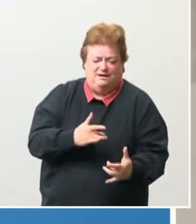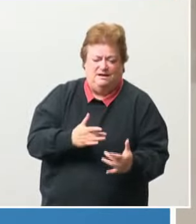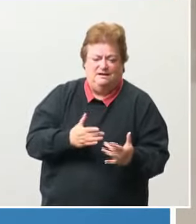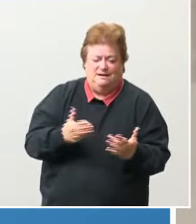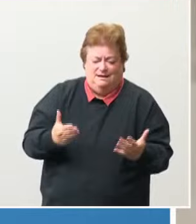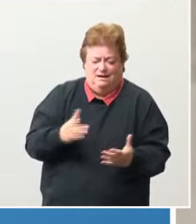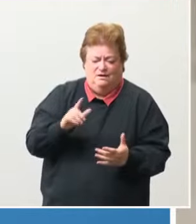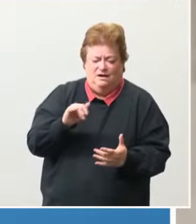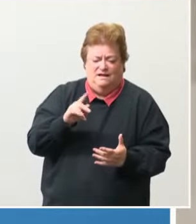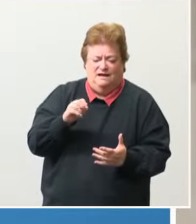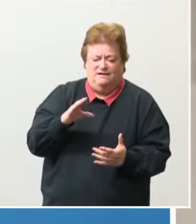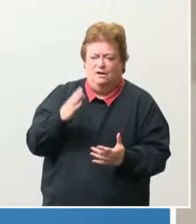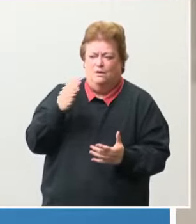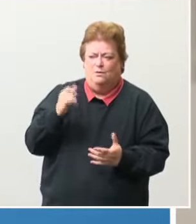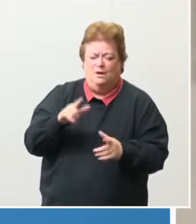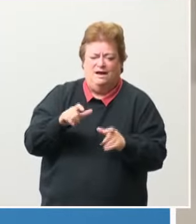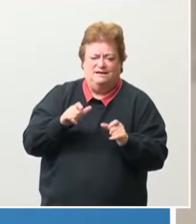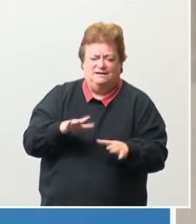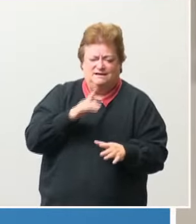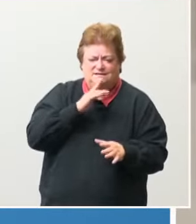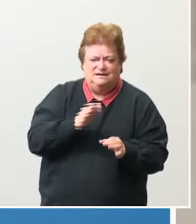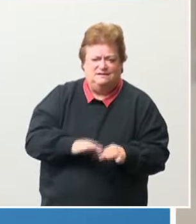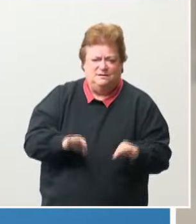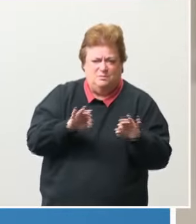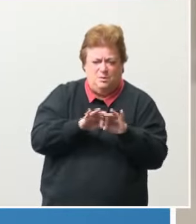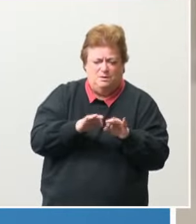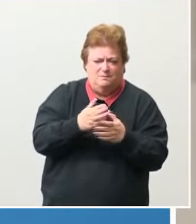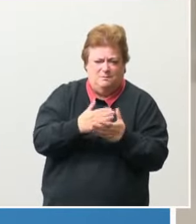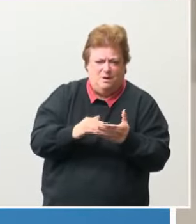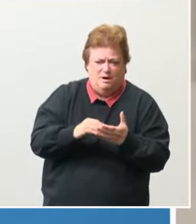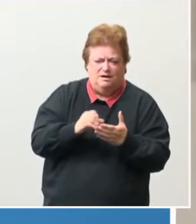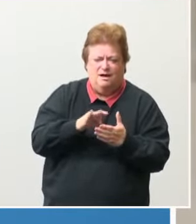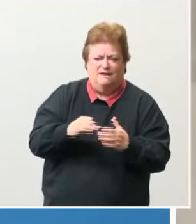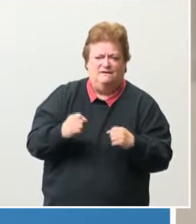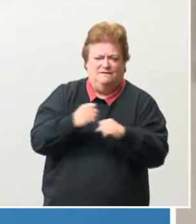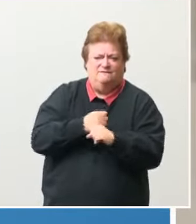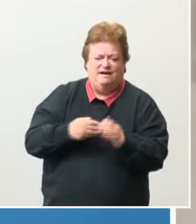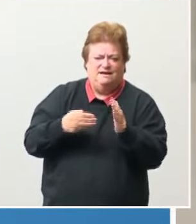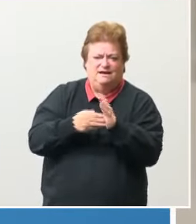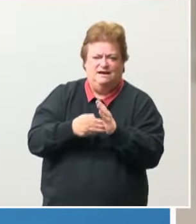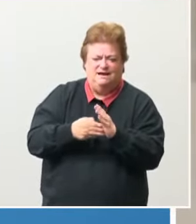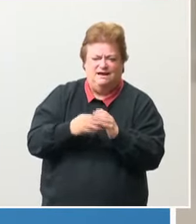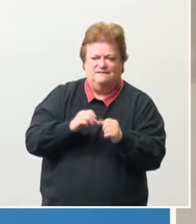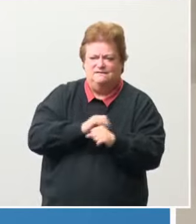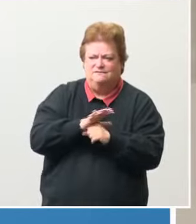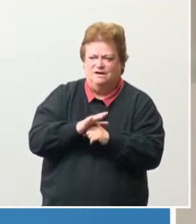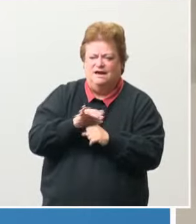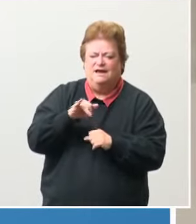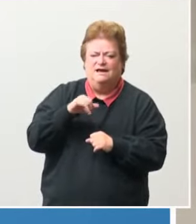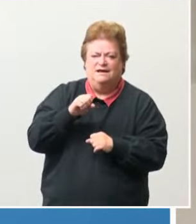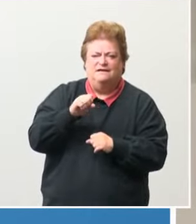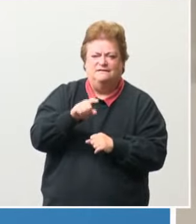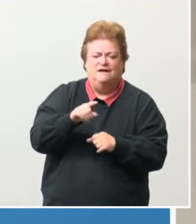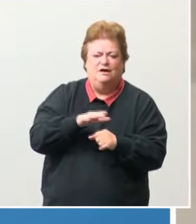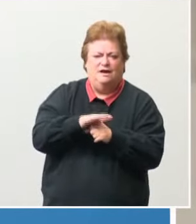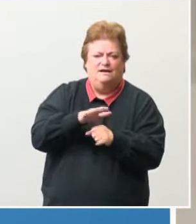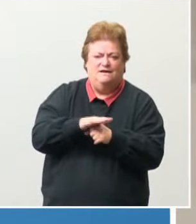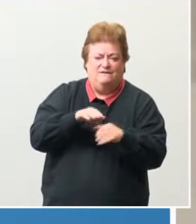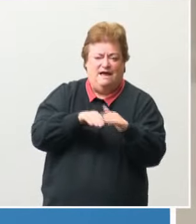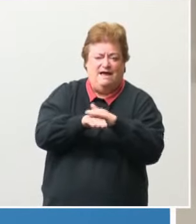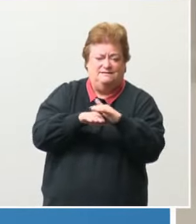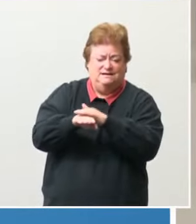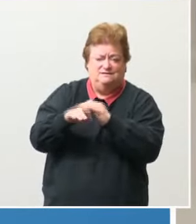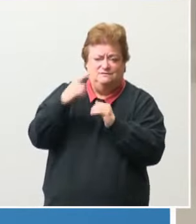months? Why is testing an important piece of combating the virus? And is there enough access to testing?